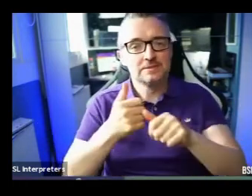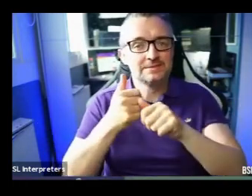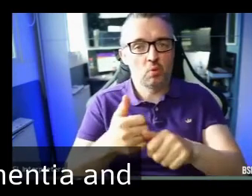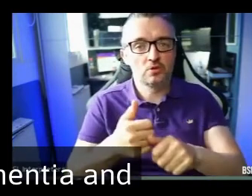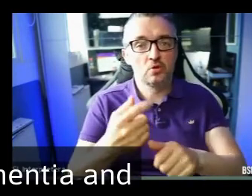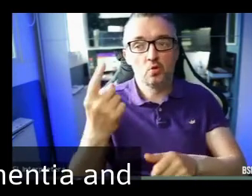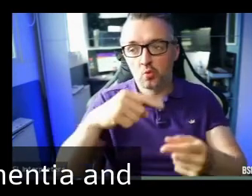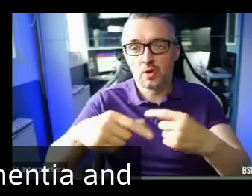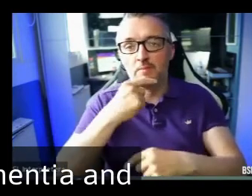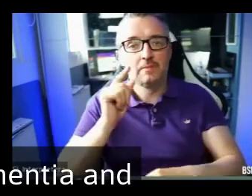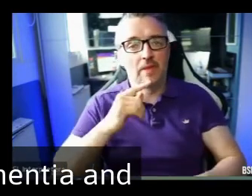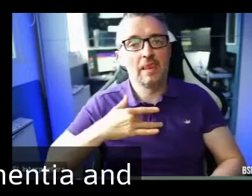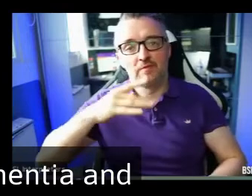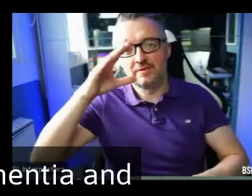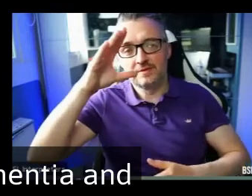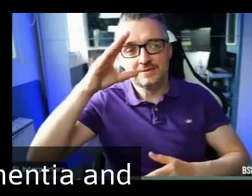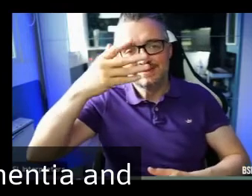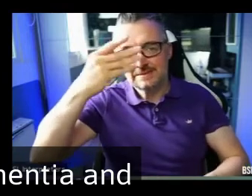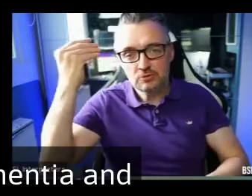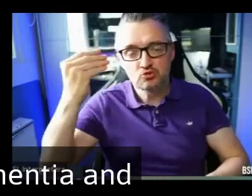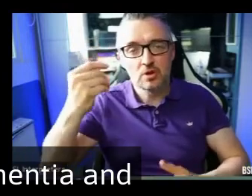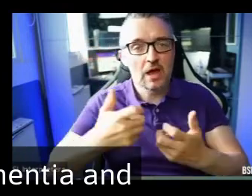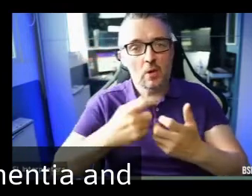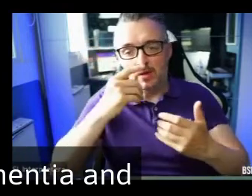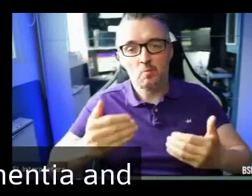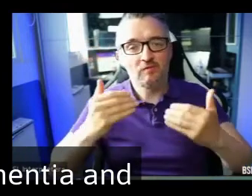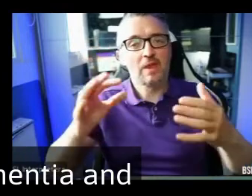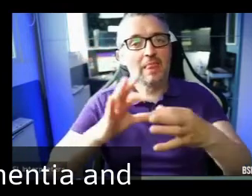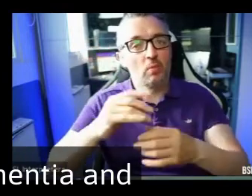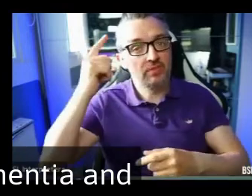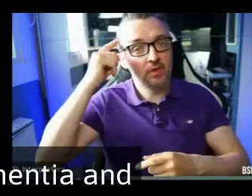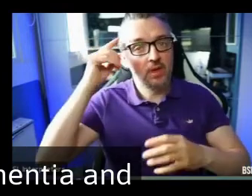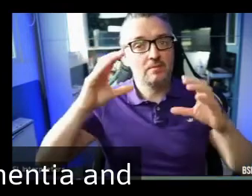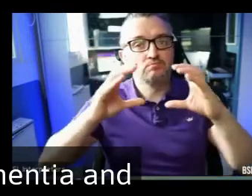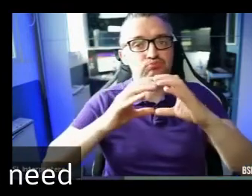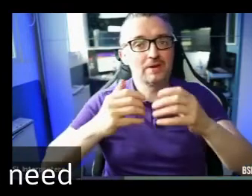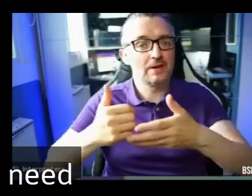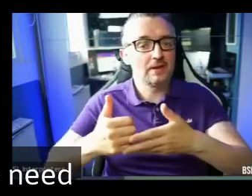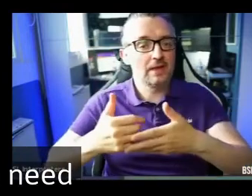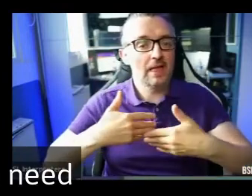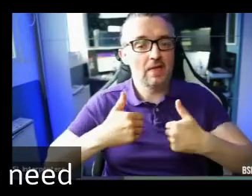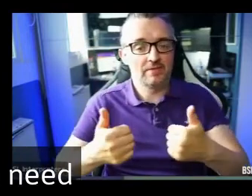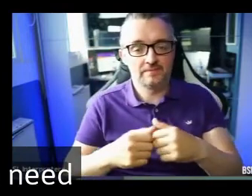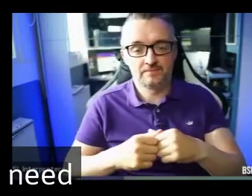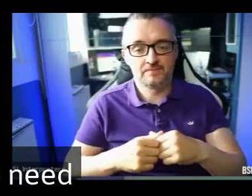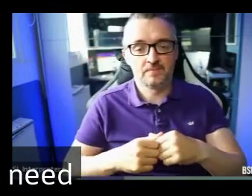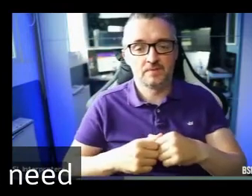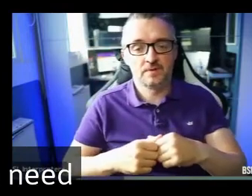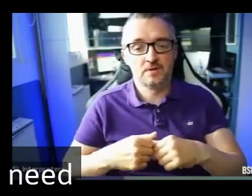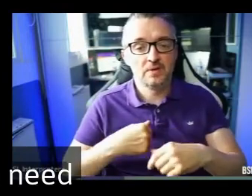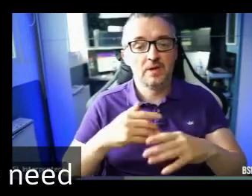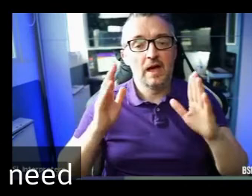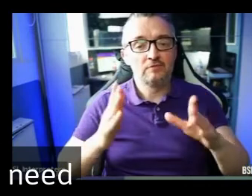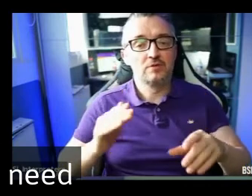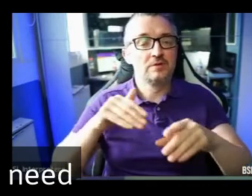the issues and support for people living with dementia, and indeed to move forward in terms of brain health. So, colleagues, I think